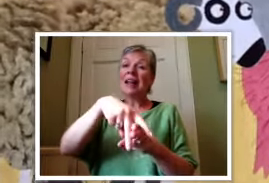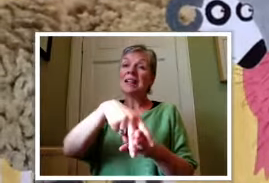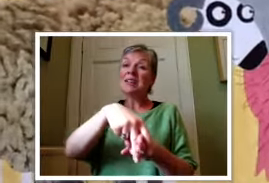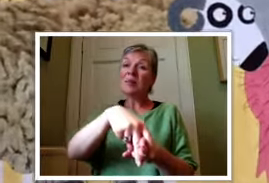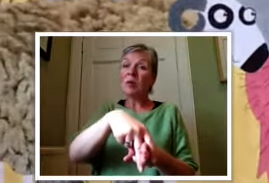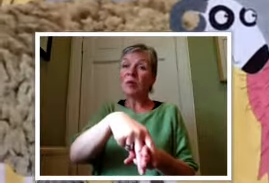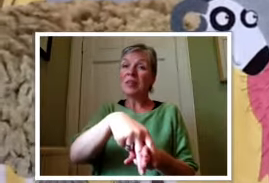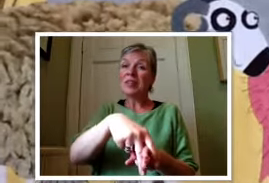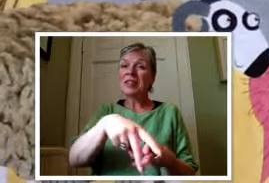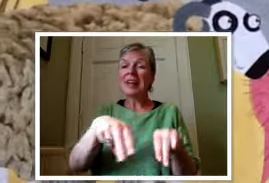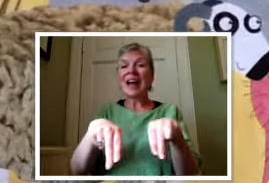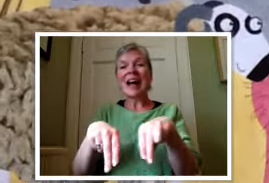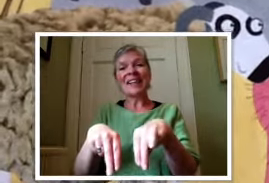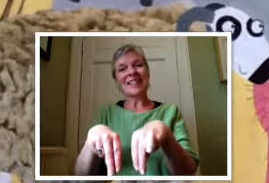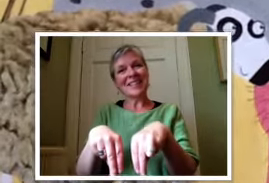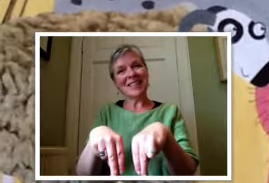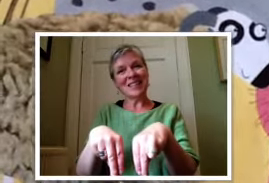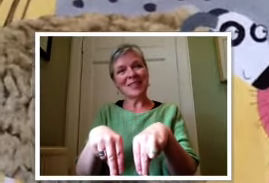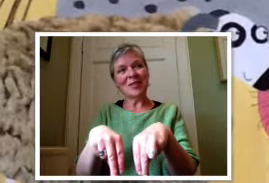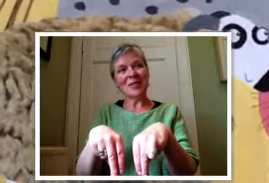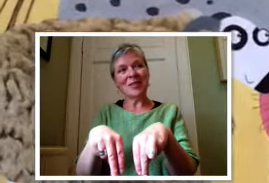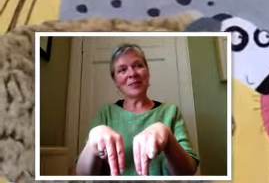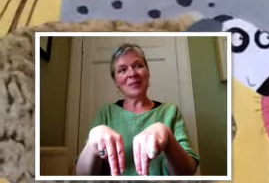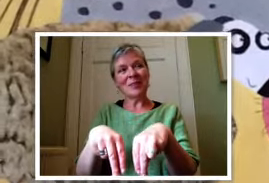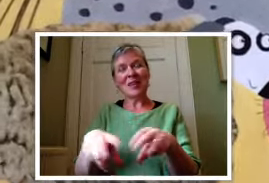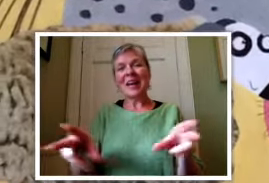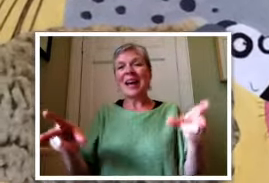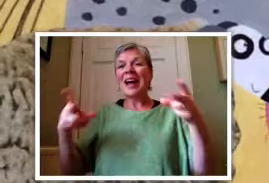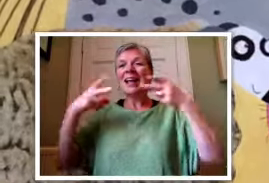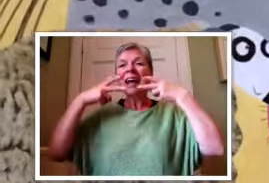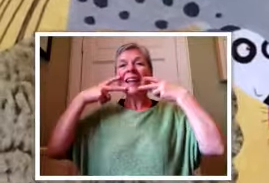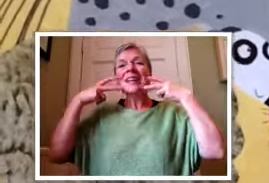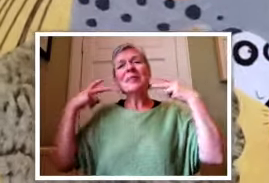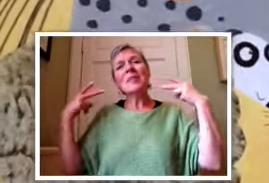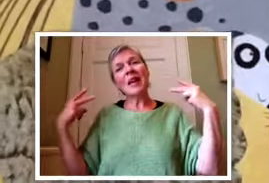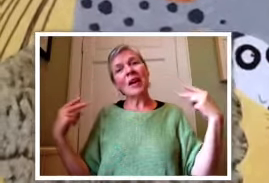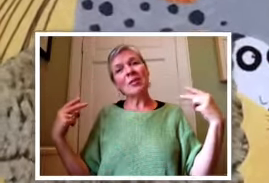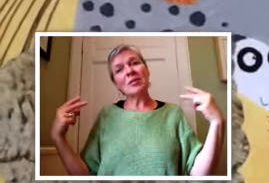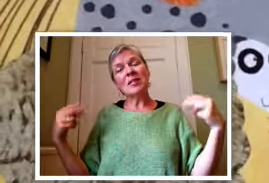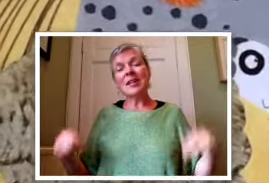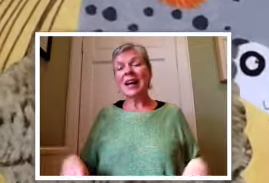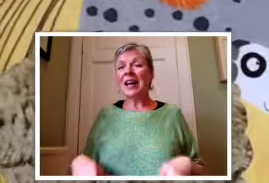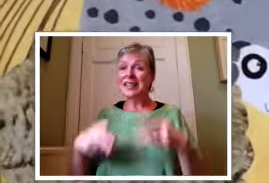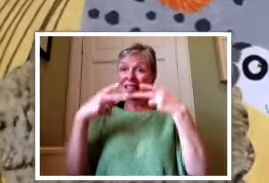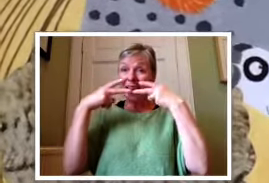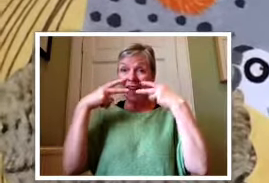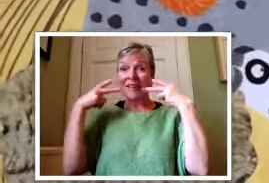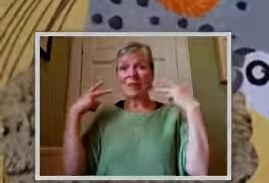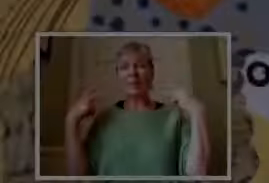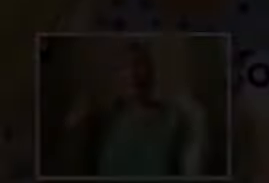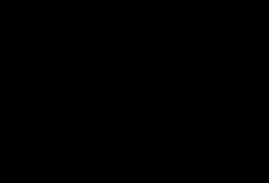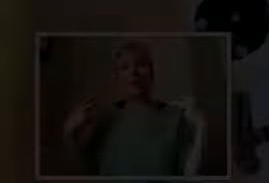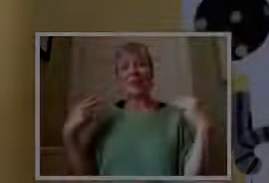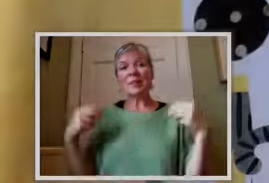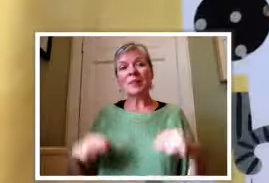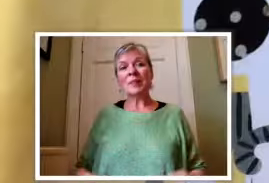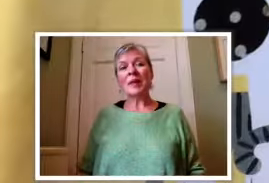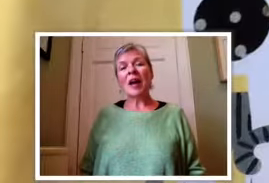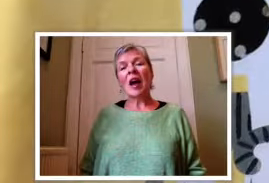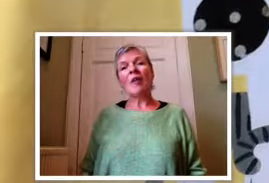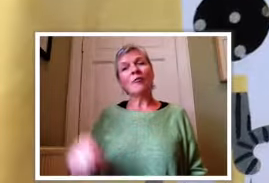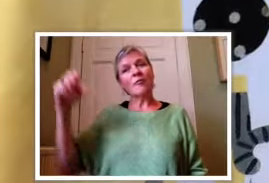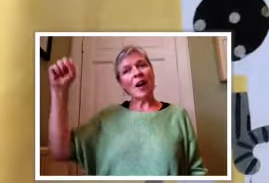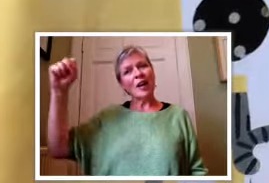a handsome horse and a dainty dog, a cat that meowed and a cat that purred,